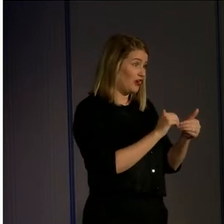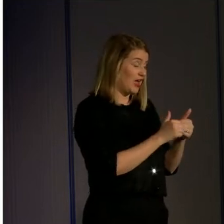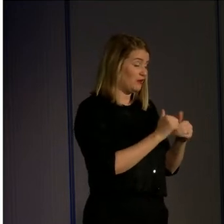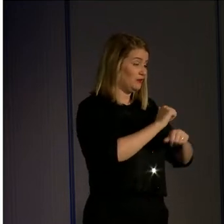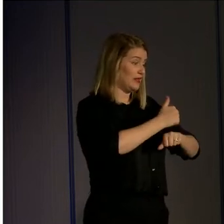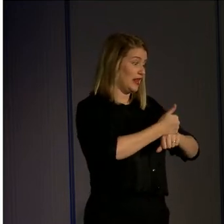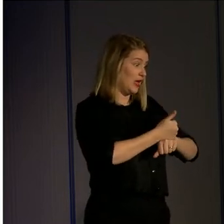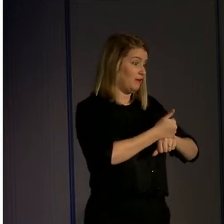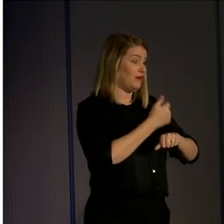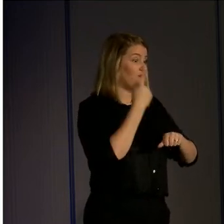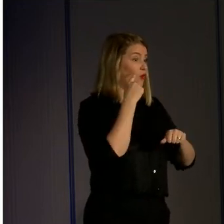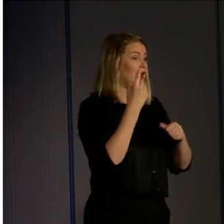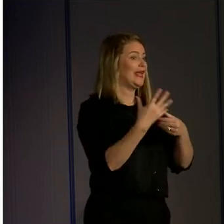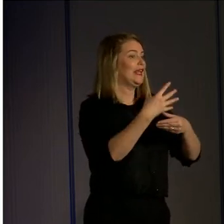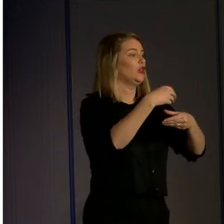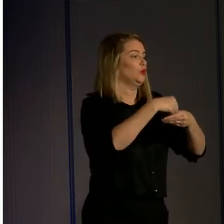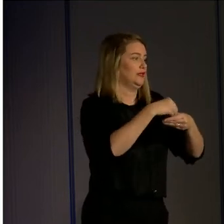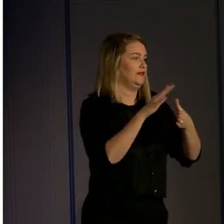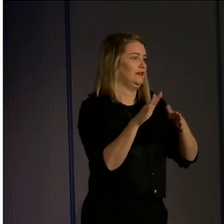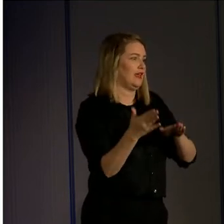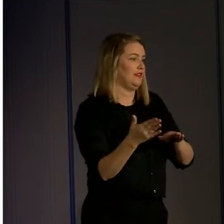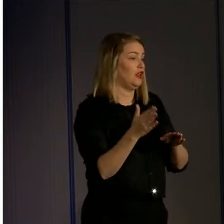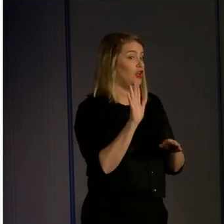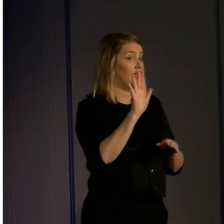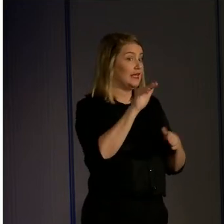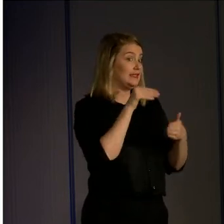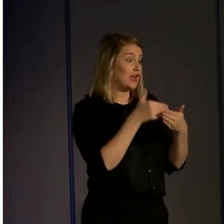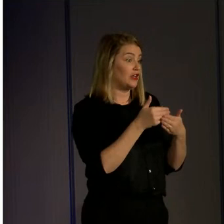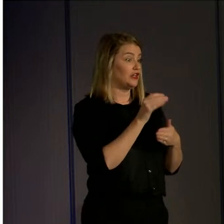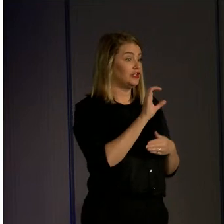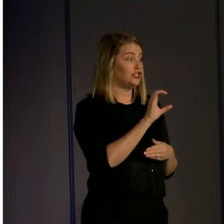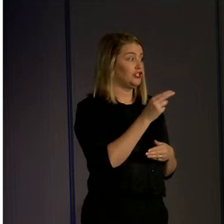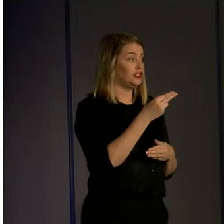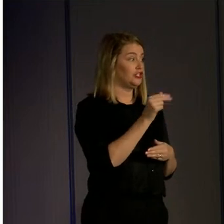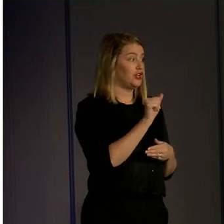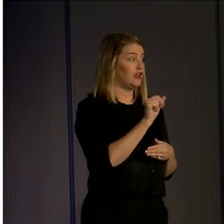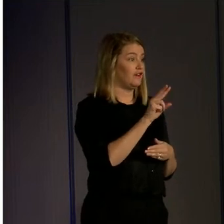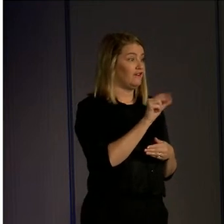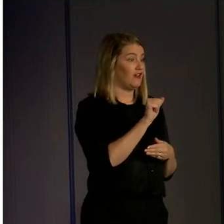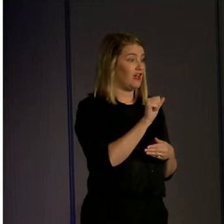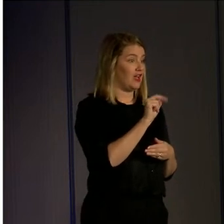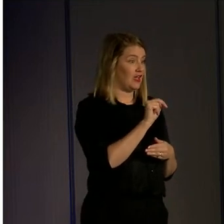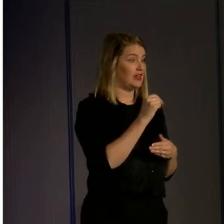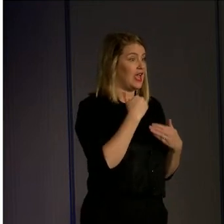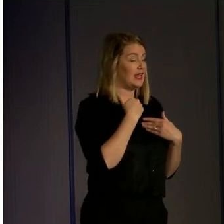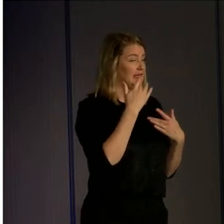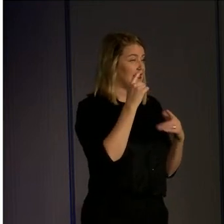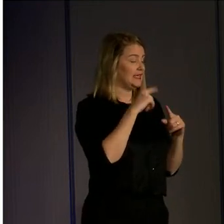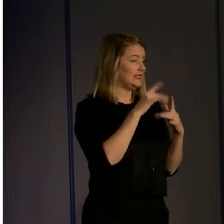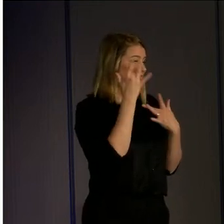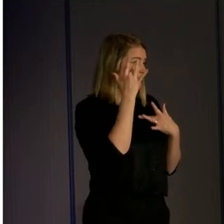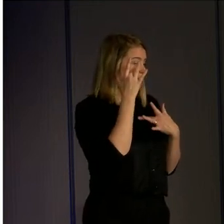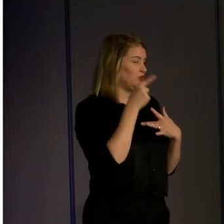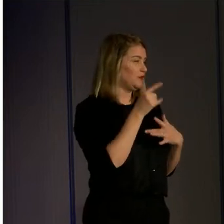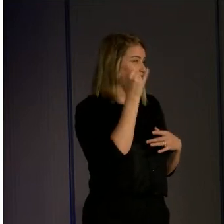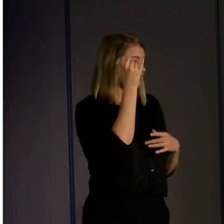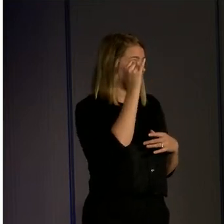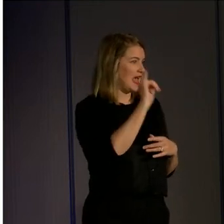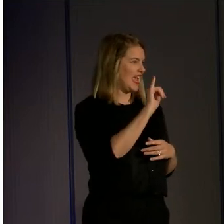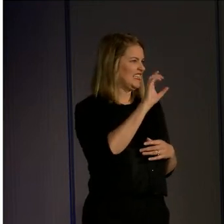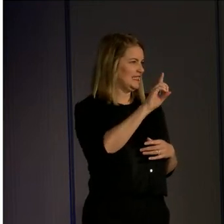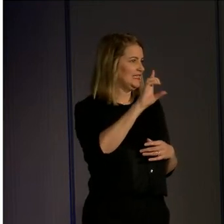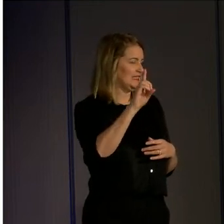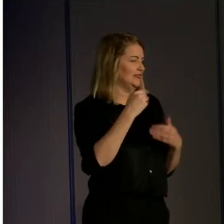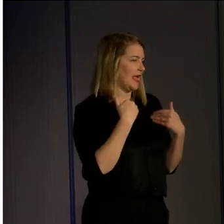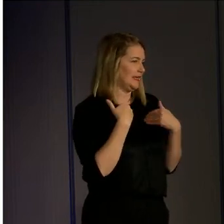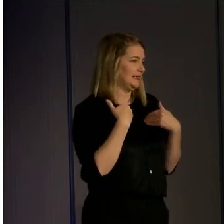for an inclusive death. His daughter, Siobhan, had Creutzfeldt syndrome, and she was intellectually disabled. So it